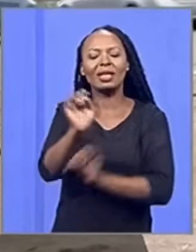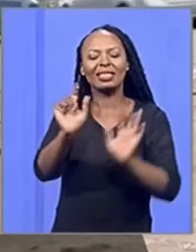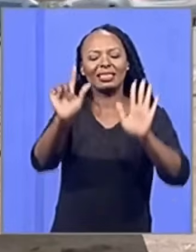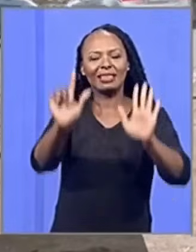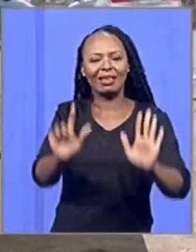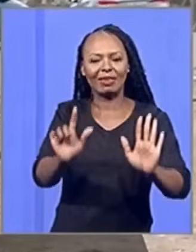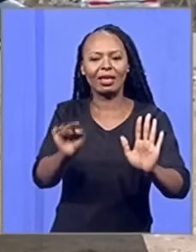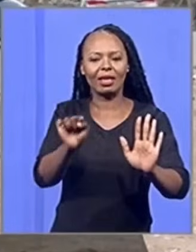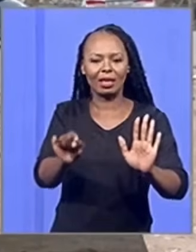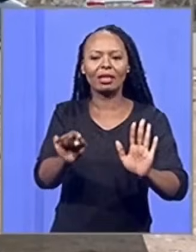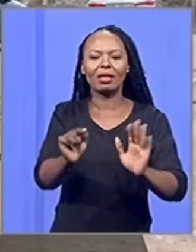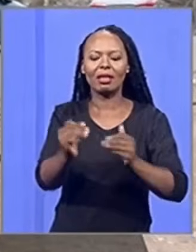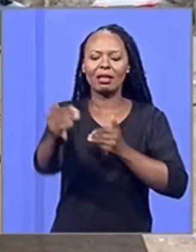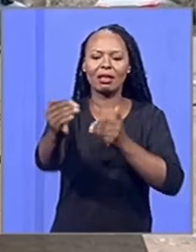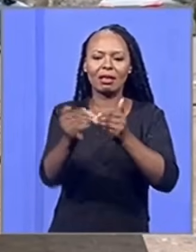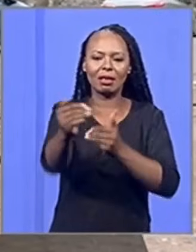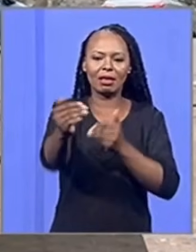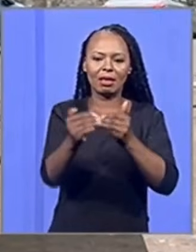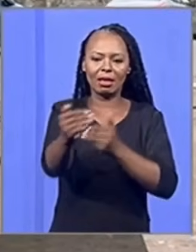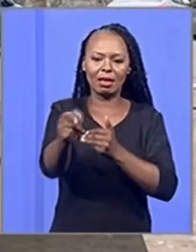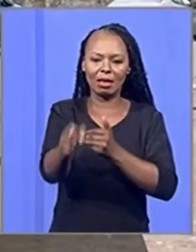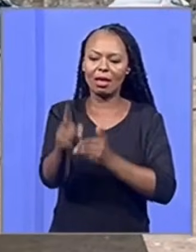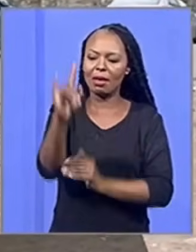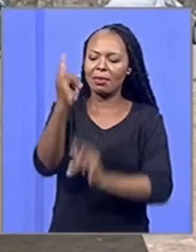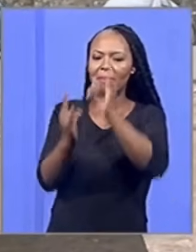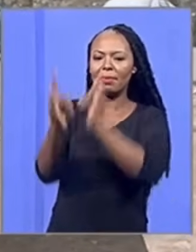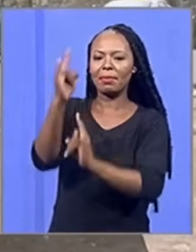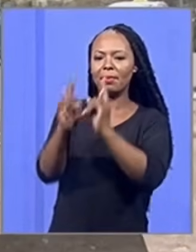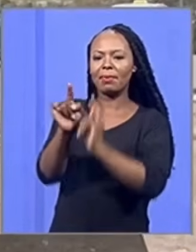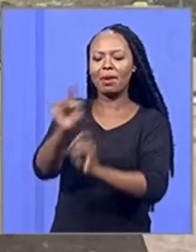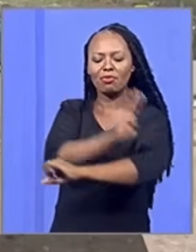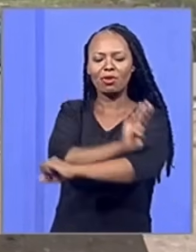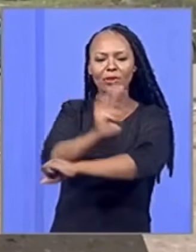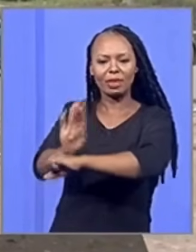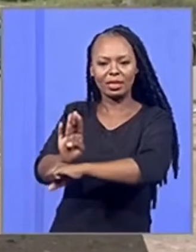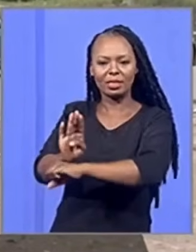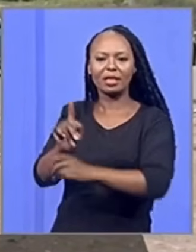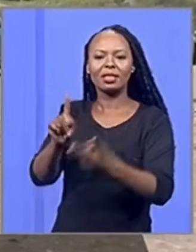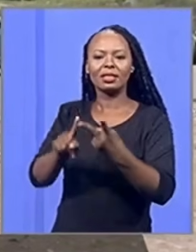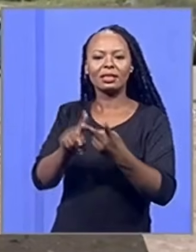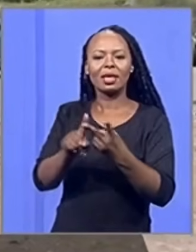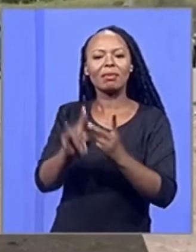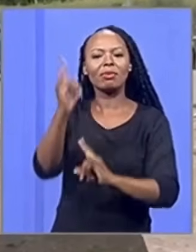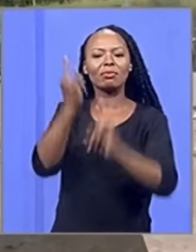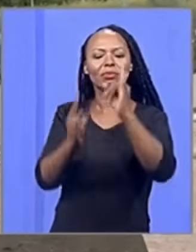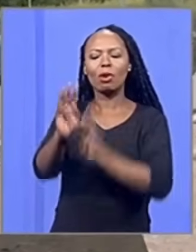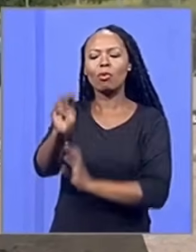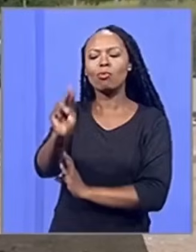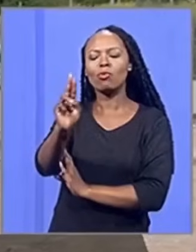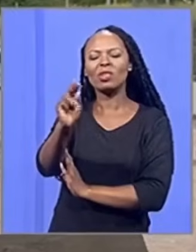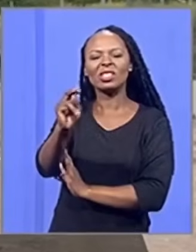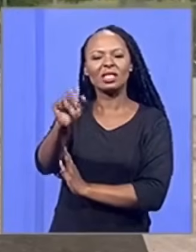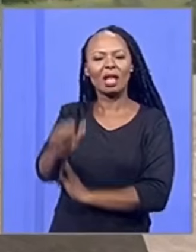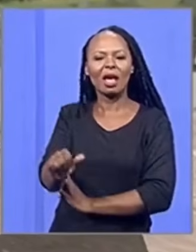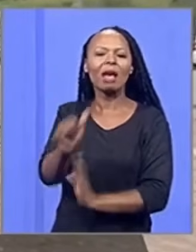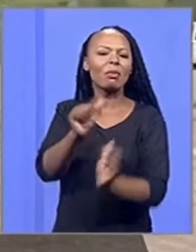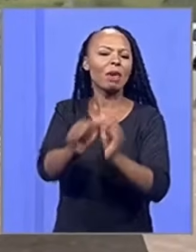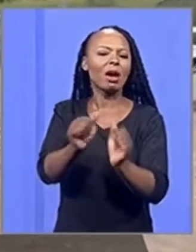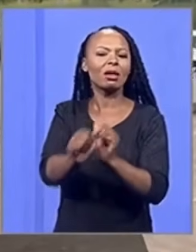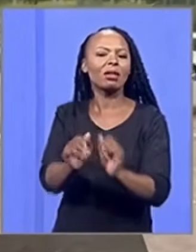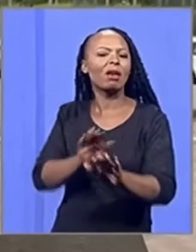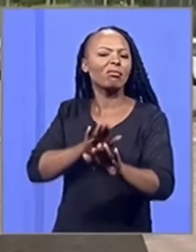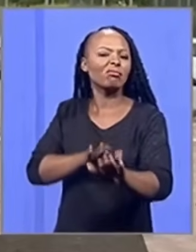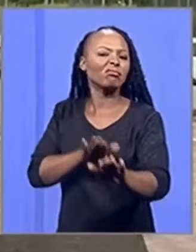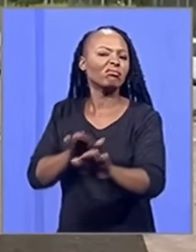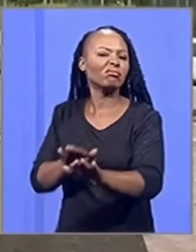ga jana mo torotswaneng nnye ya Beitbridge gape mo molelwaneng wa Beitbridge gape le ko torotswaneng ya Mosina go didimetse mme ke tlile go